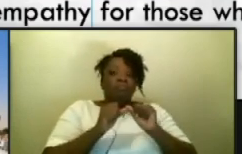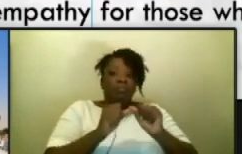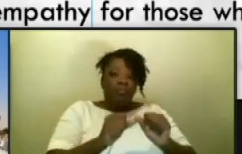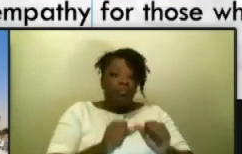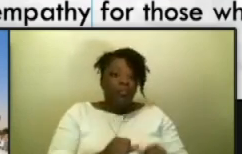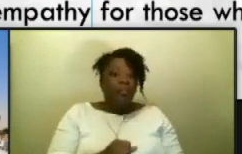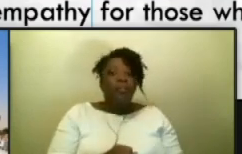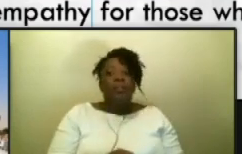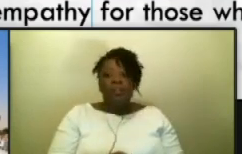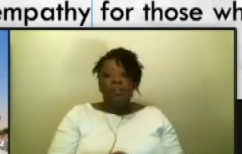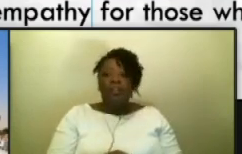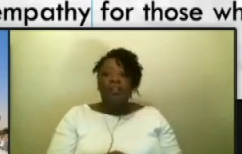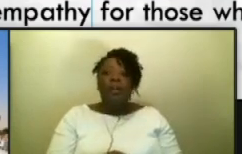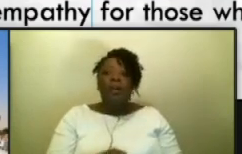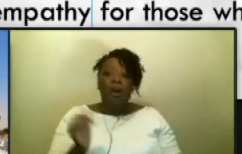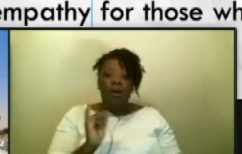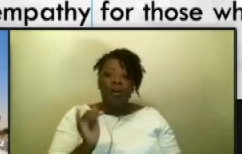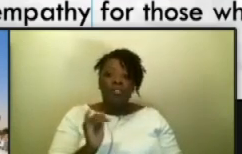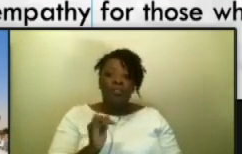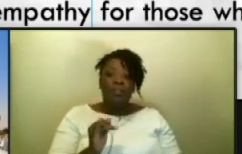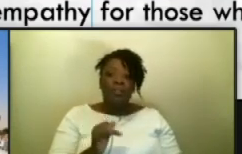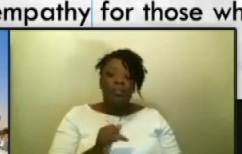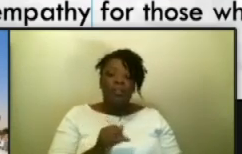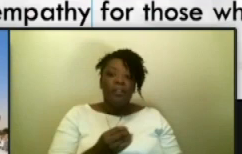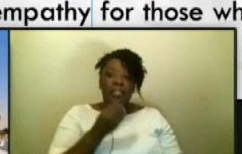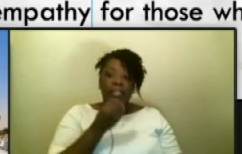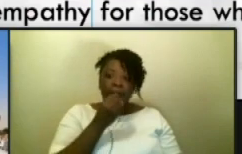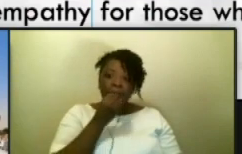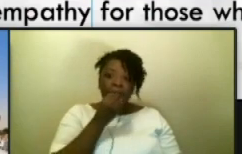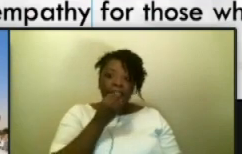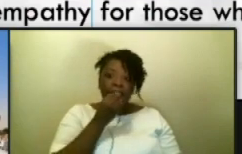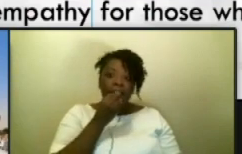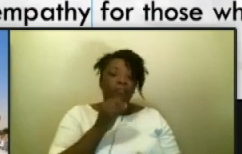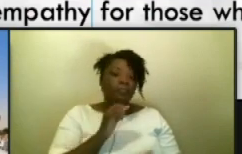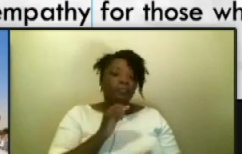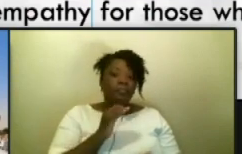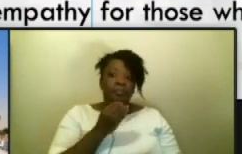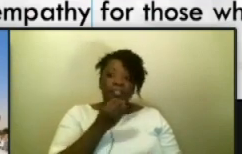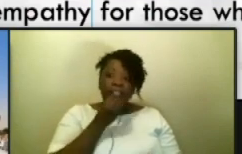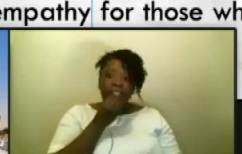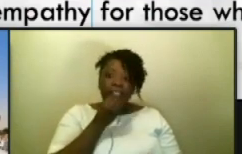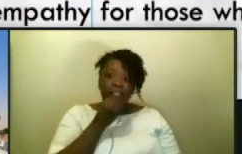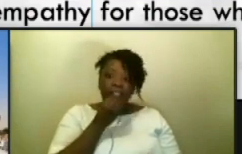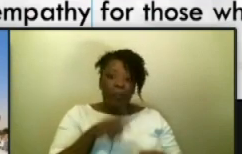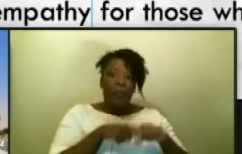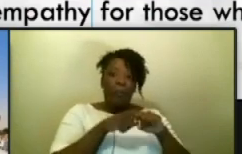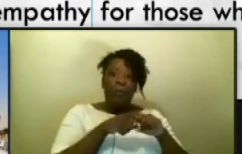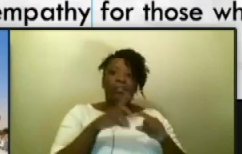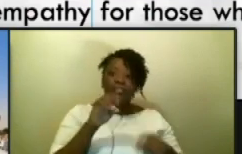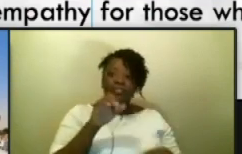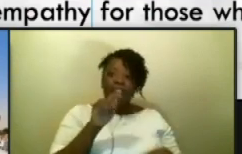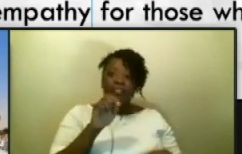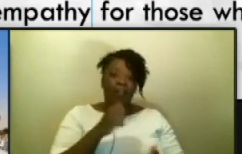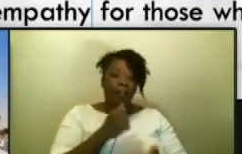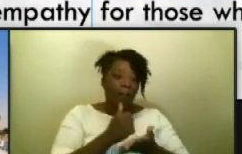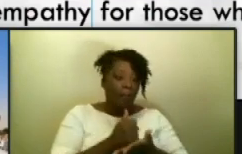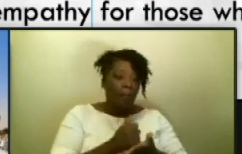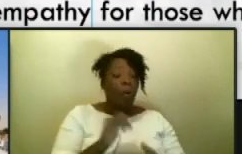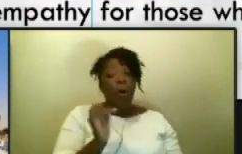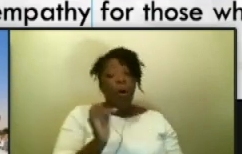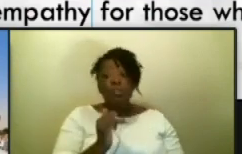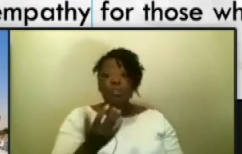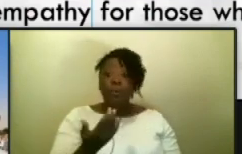fast with that. That's another common practice, is to break fast with the date. We all avocados are another common thing that we might